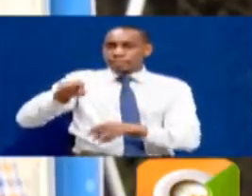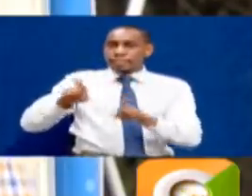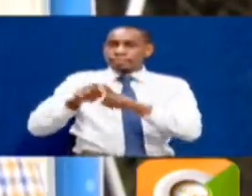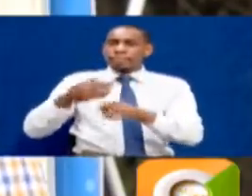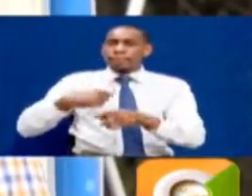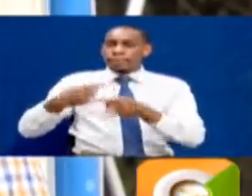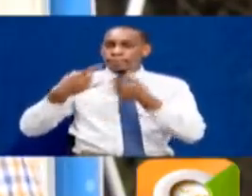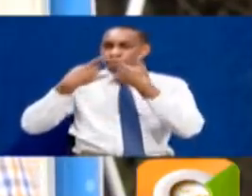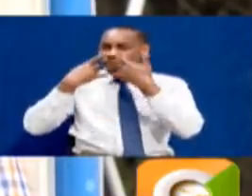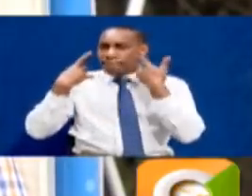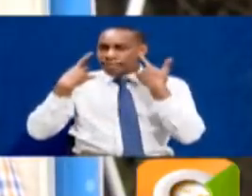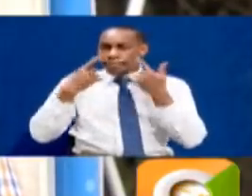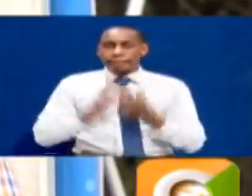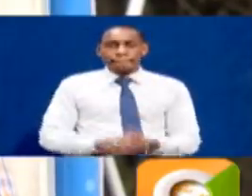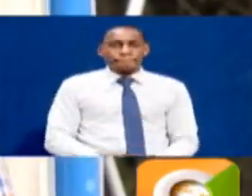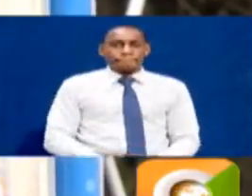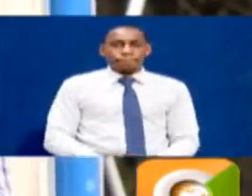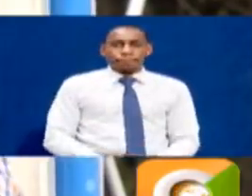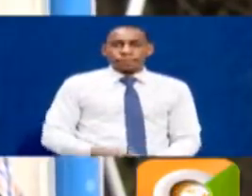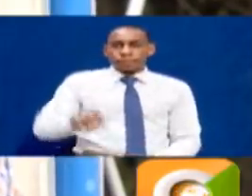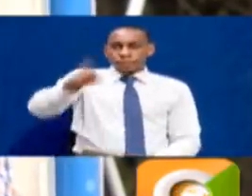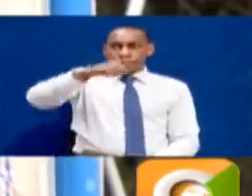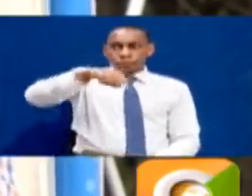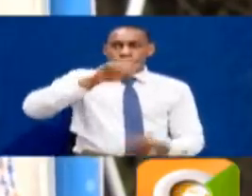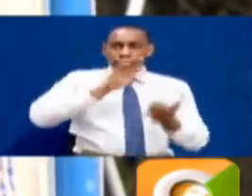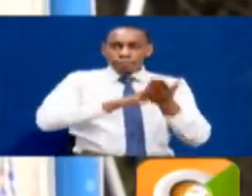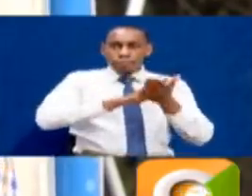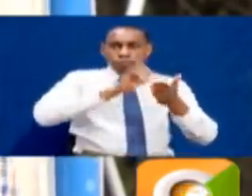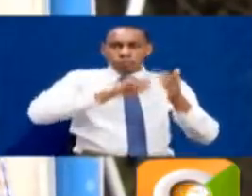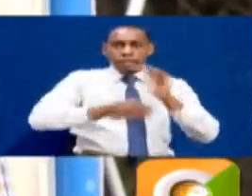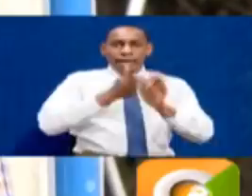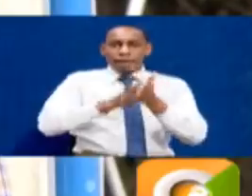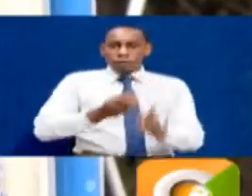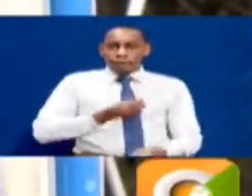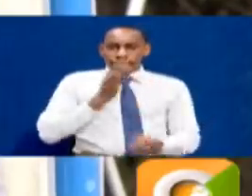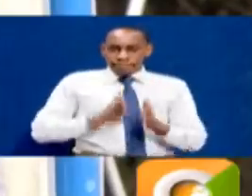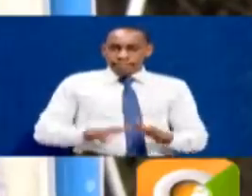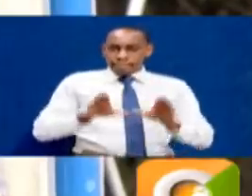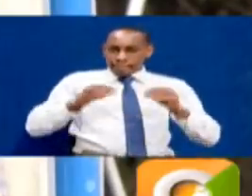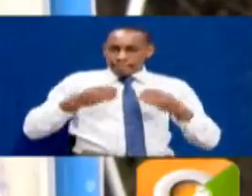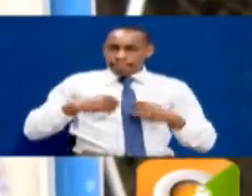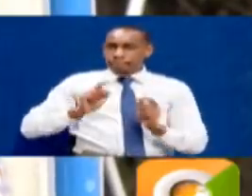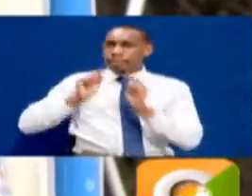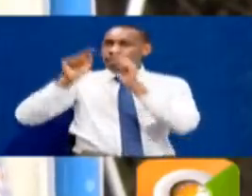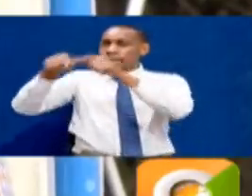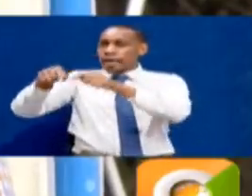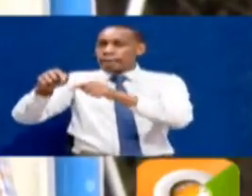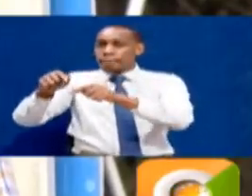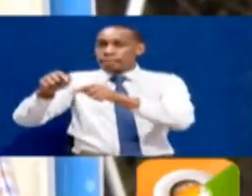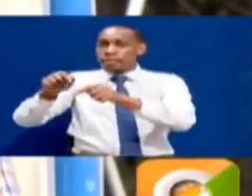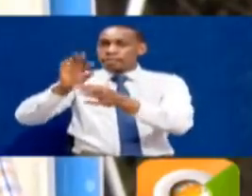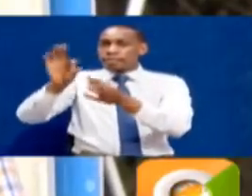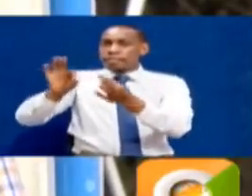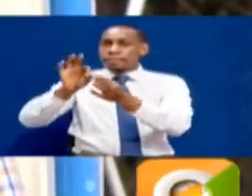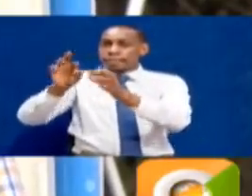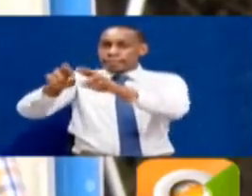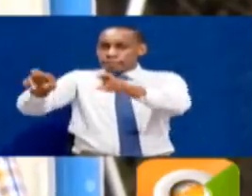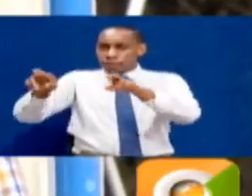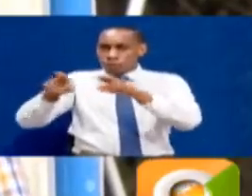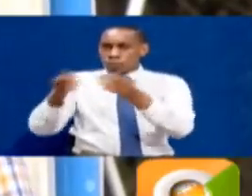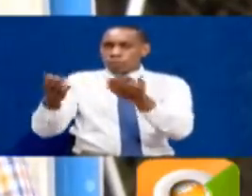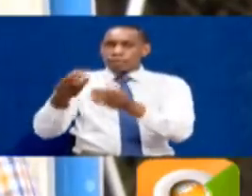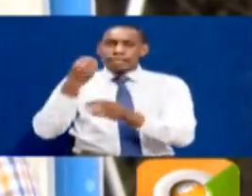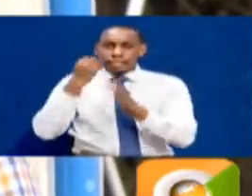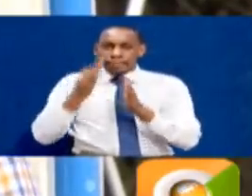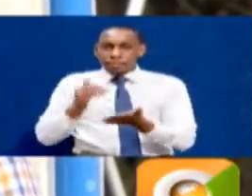mask. We will propose that no visitor would be allowed into that particular room where